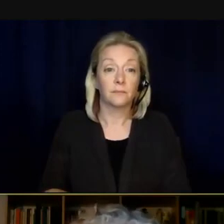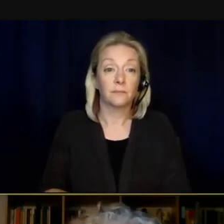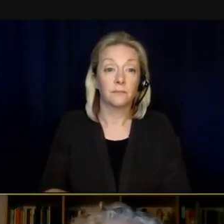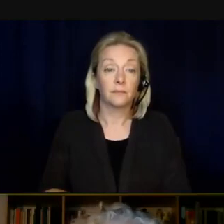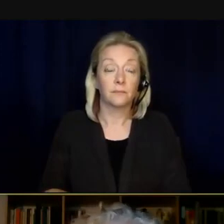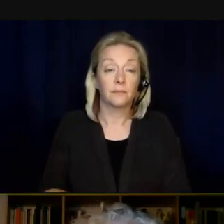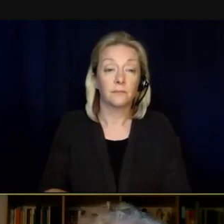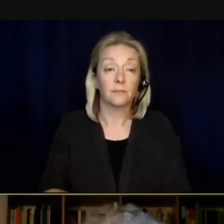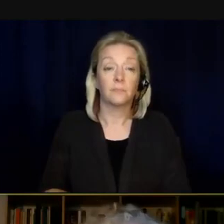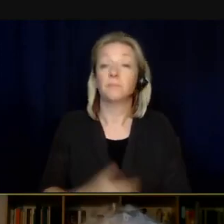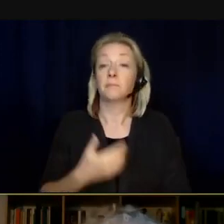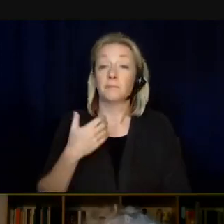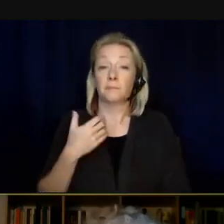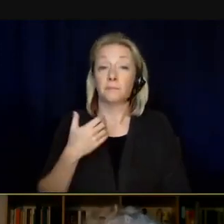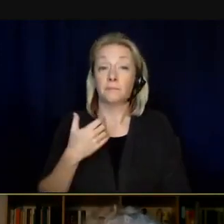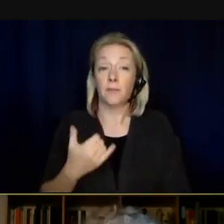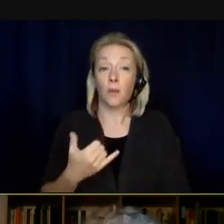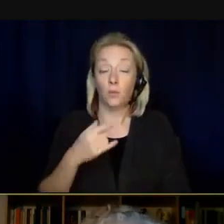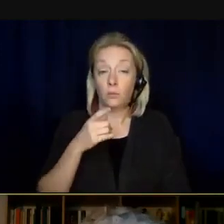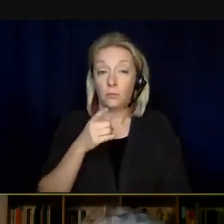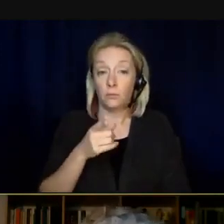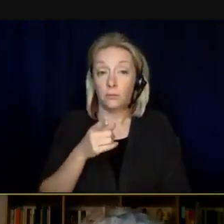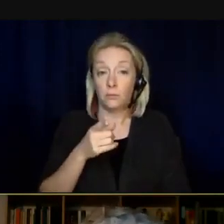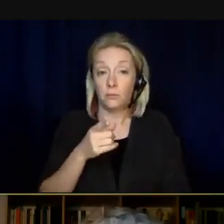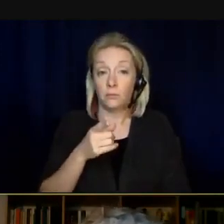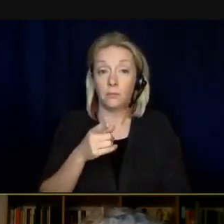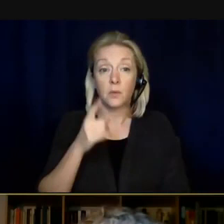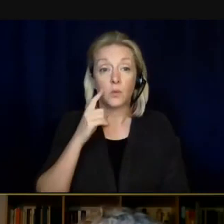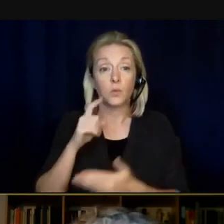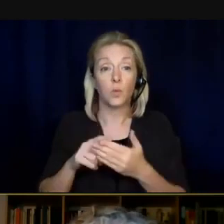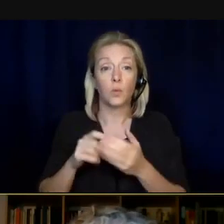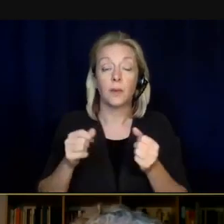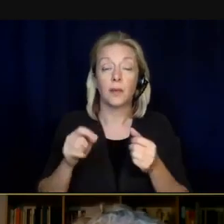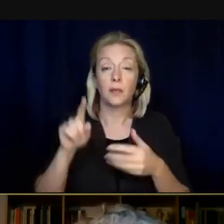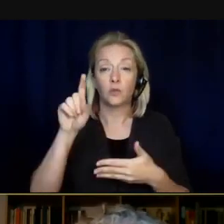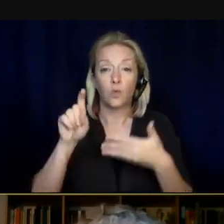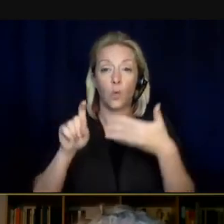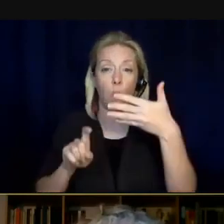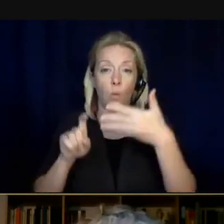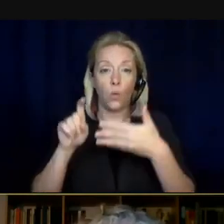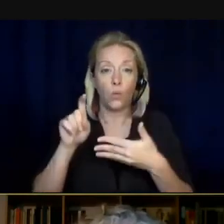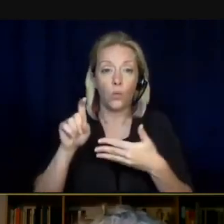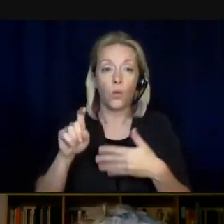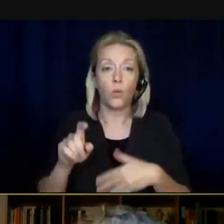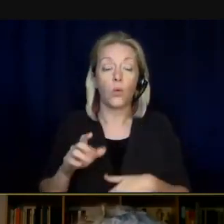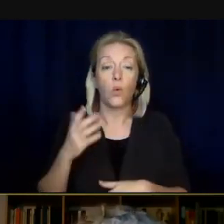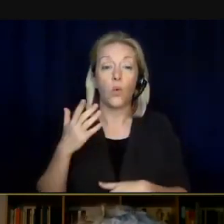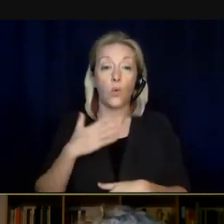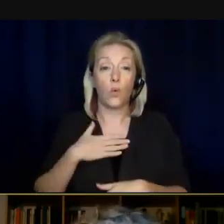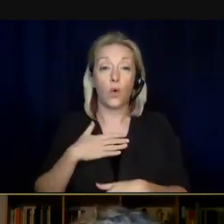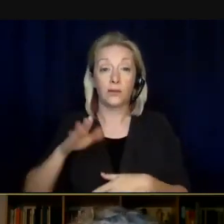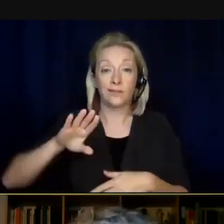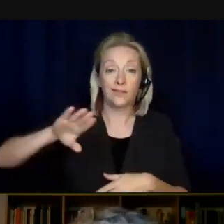Now, we have multiple scroll bars here, so be careful. So one is on my regular screen